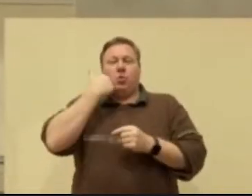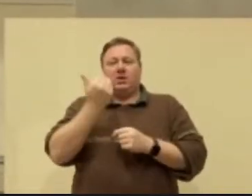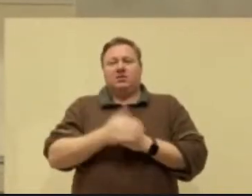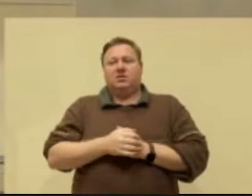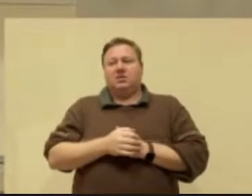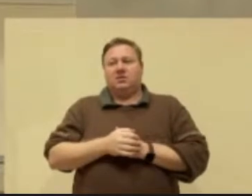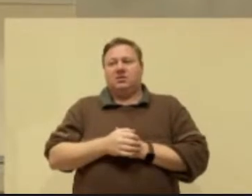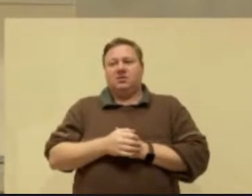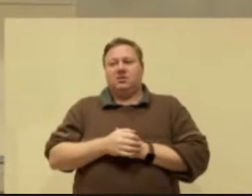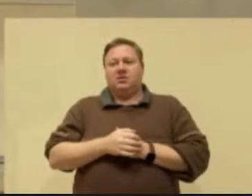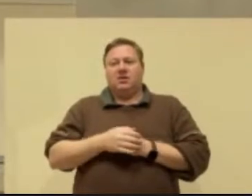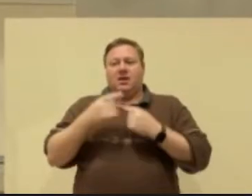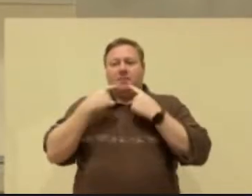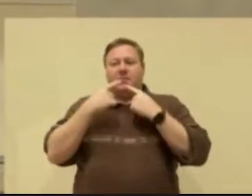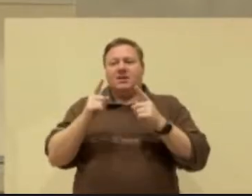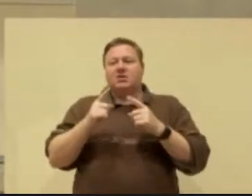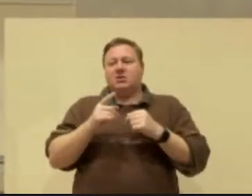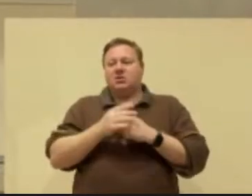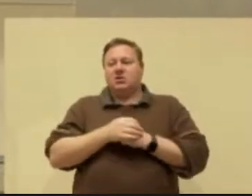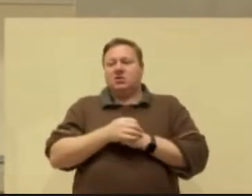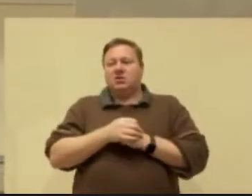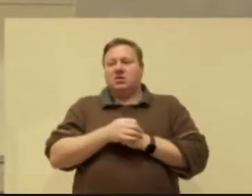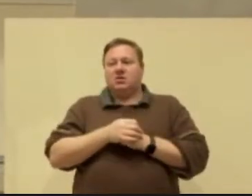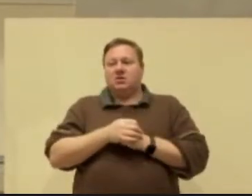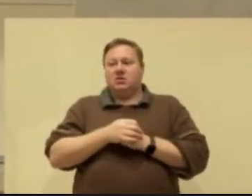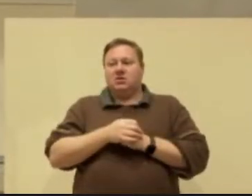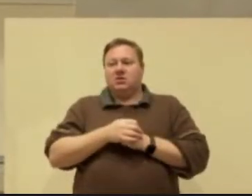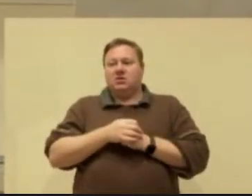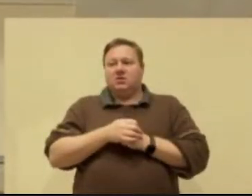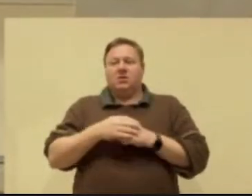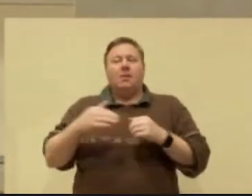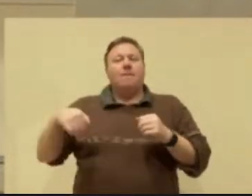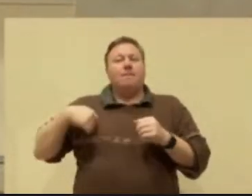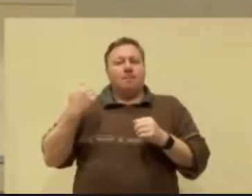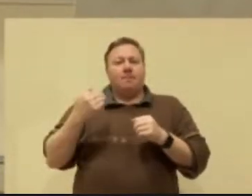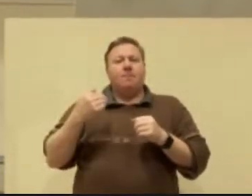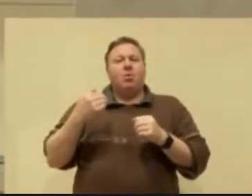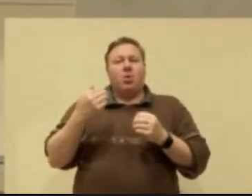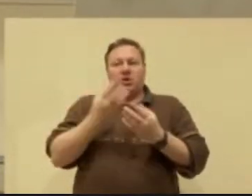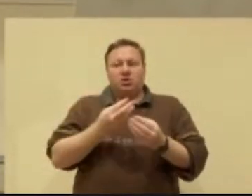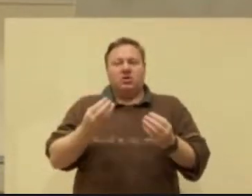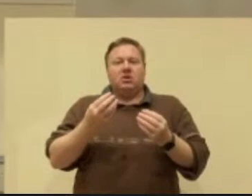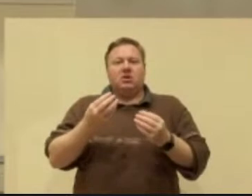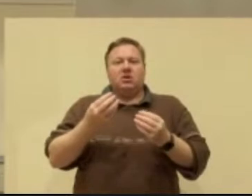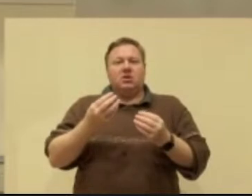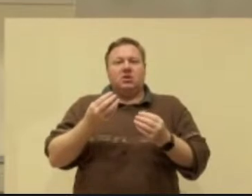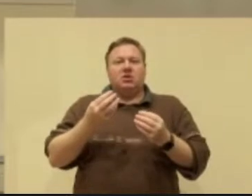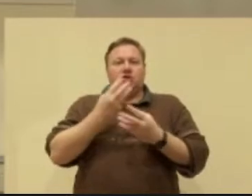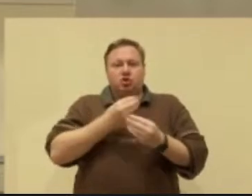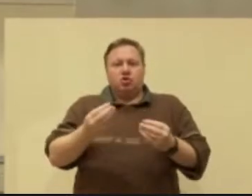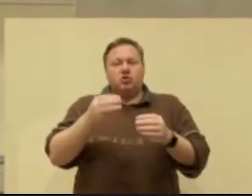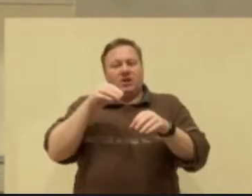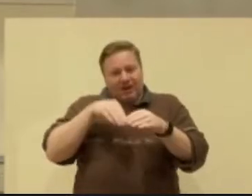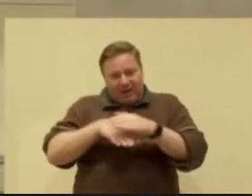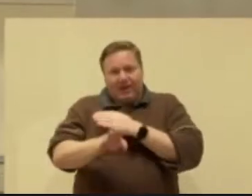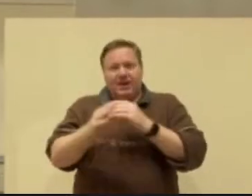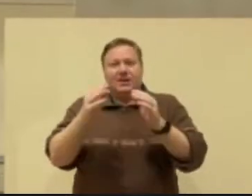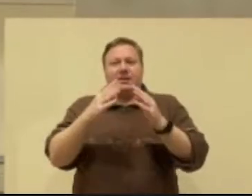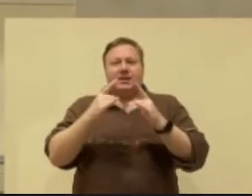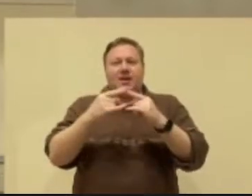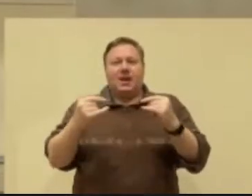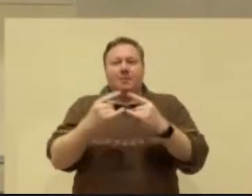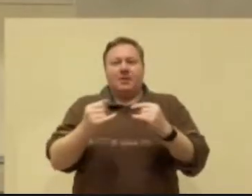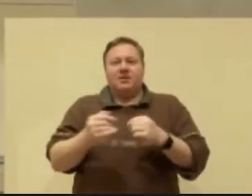flagship this is where we take various a number of boy learners into a camp we provide them with various